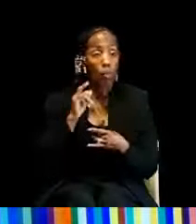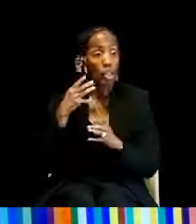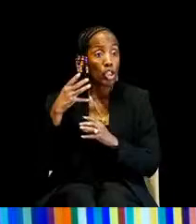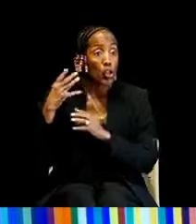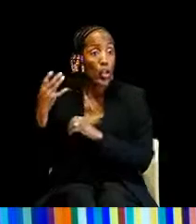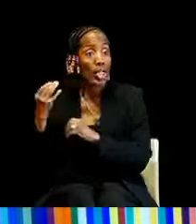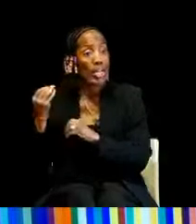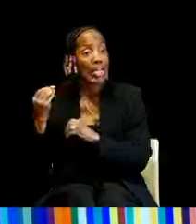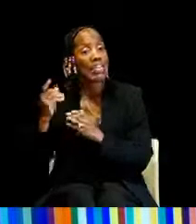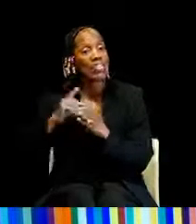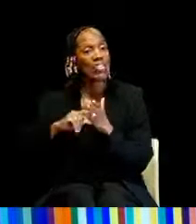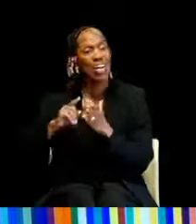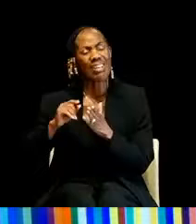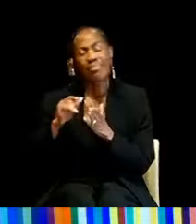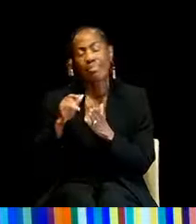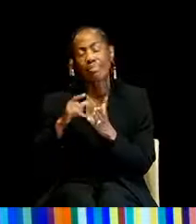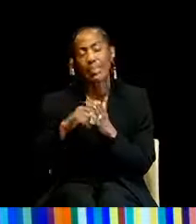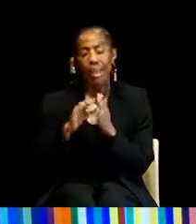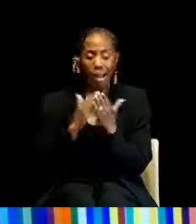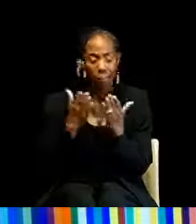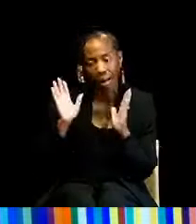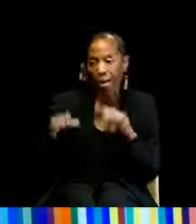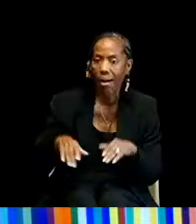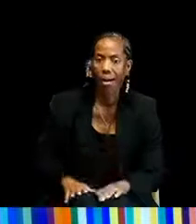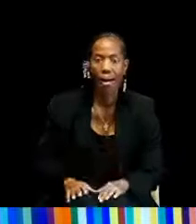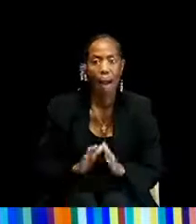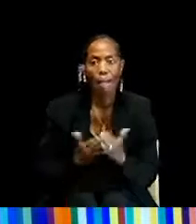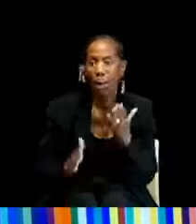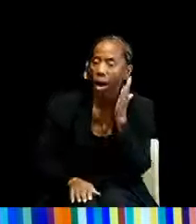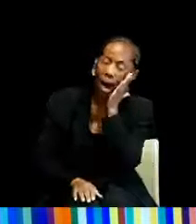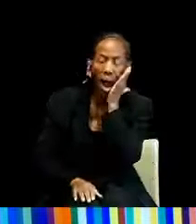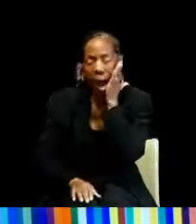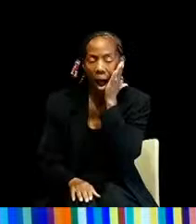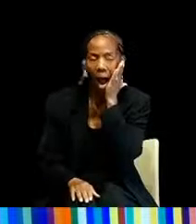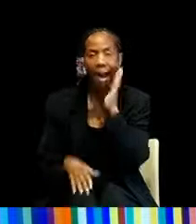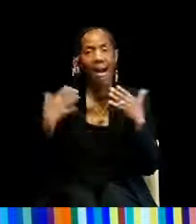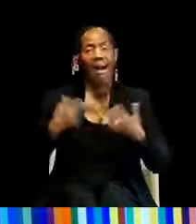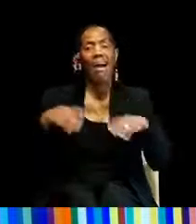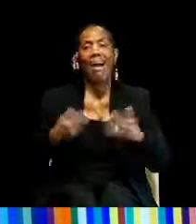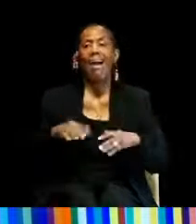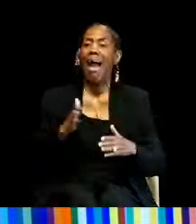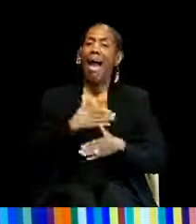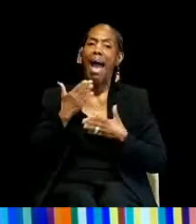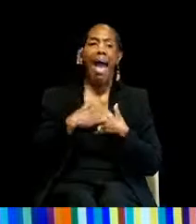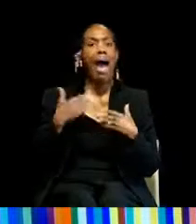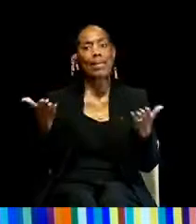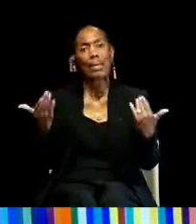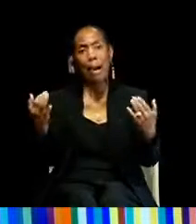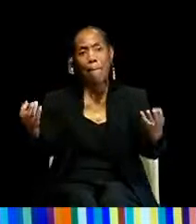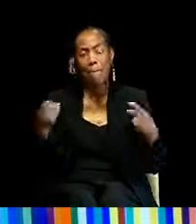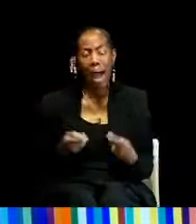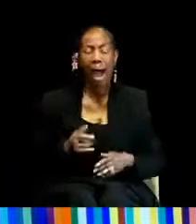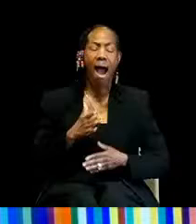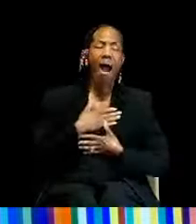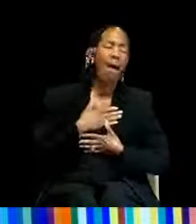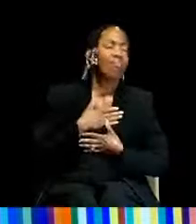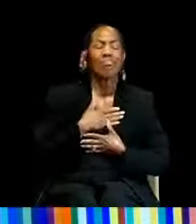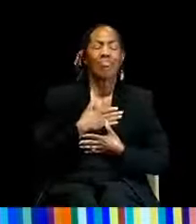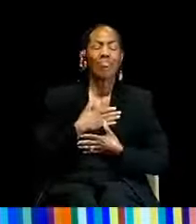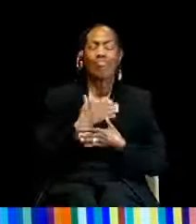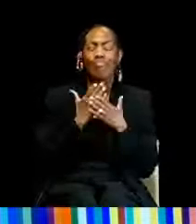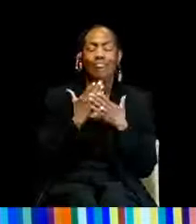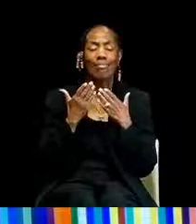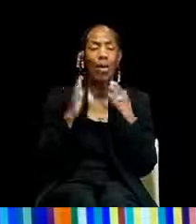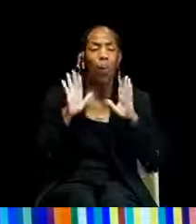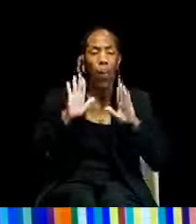out, please check out a book. We have vinyl downstairs. Just, you know, we're so happy to have people back in the library, and it's so great to